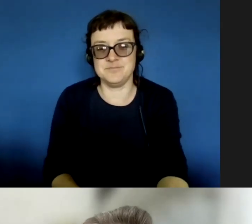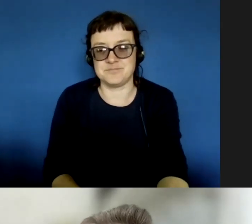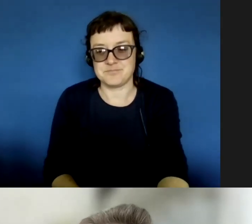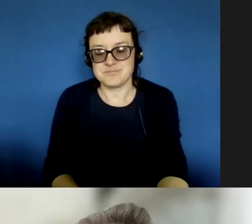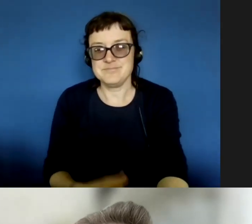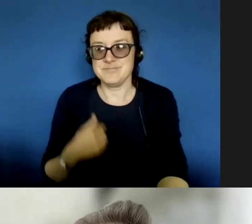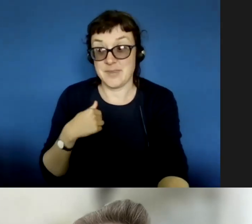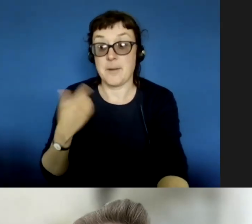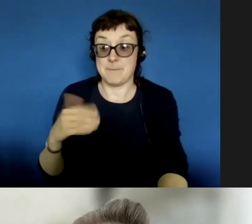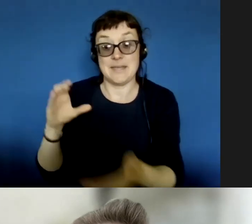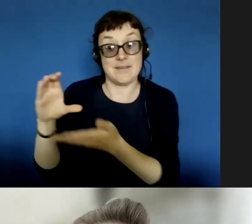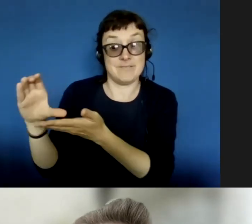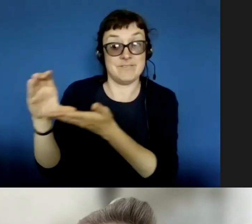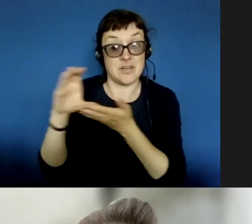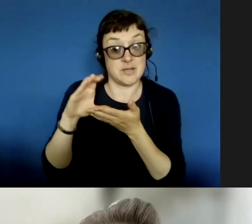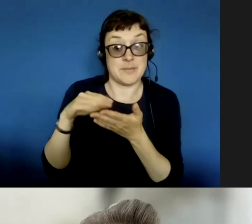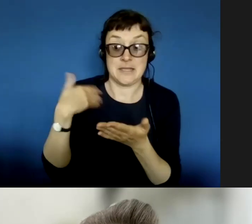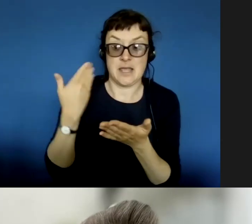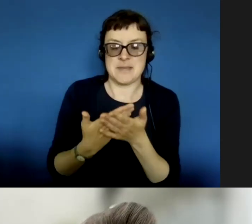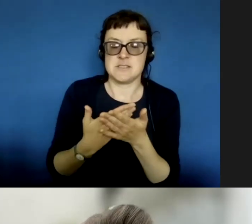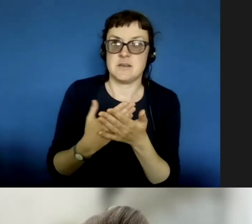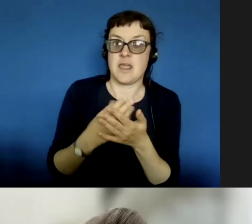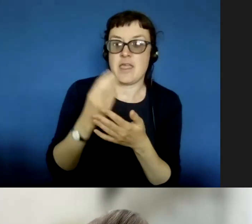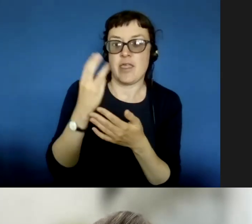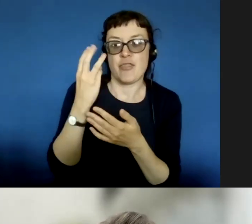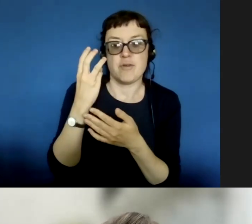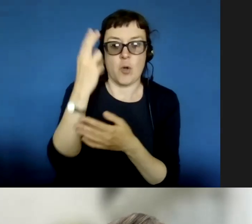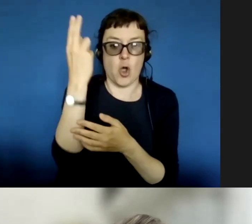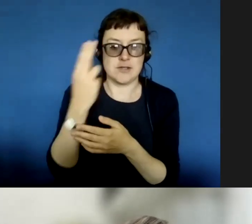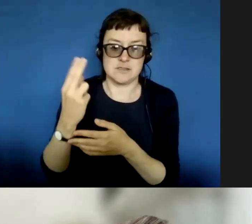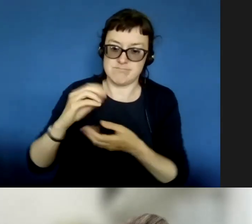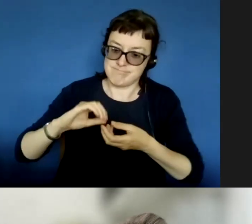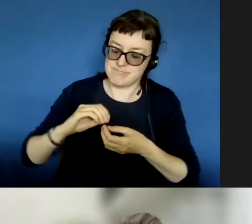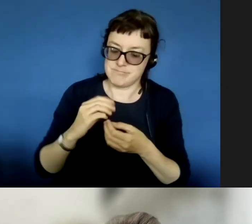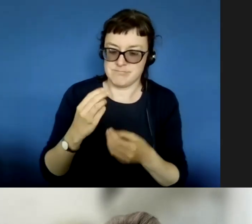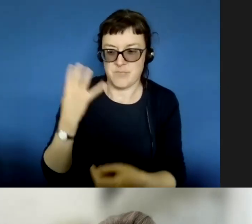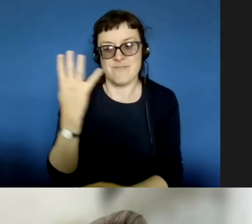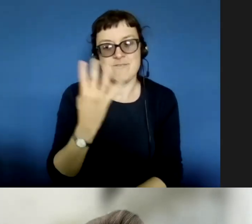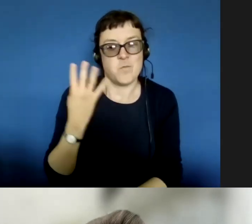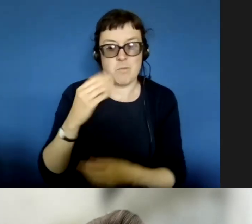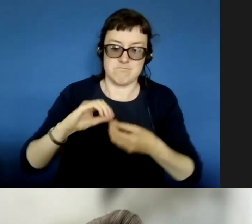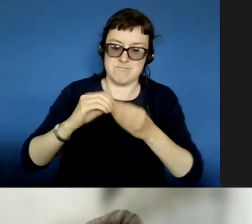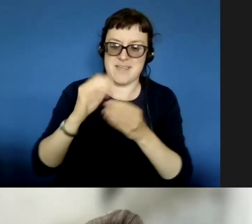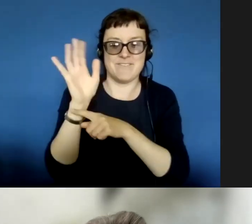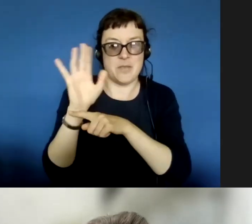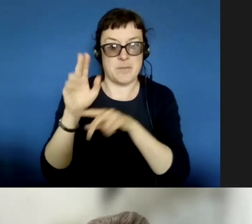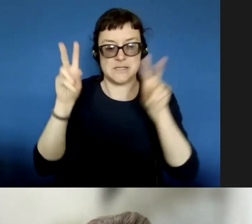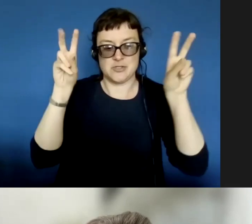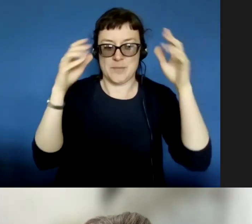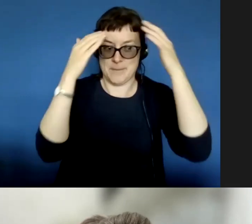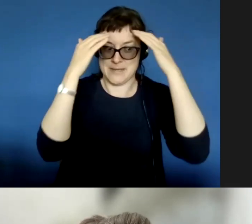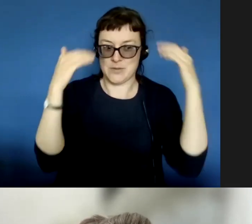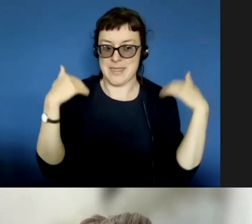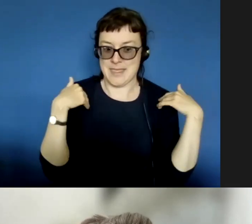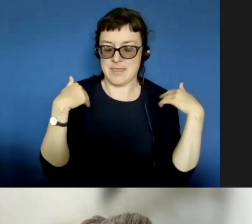got some funding and commissioned some like 3 other artists to make artist film around the topic of mental health